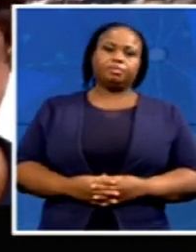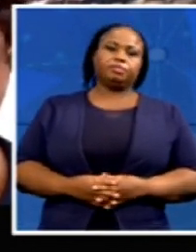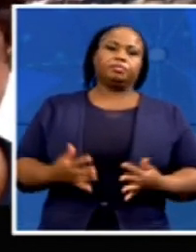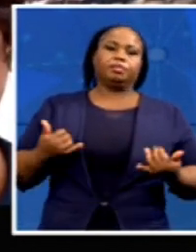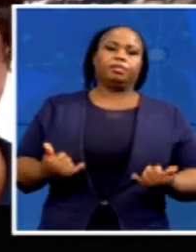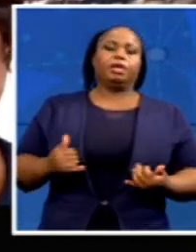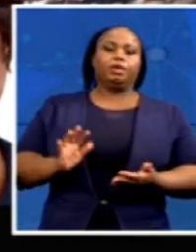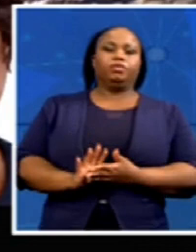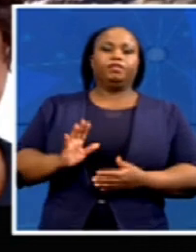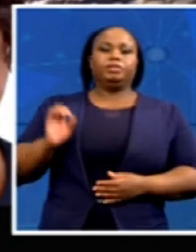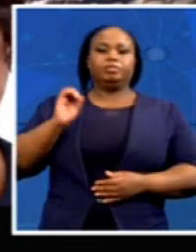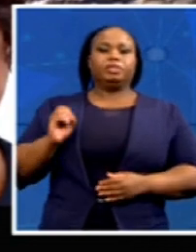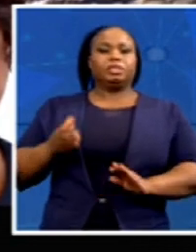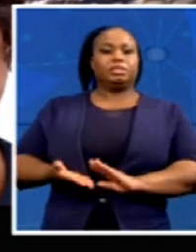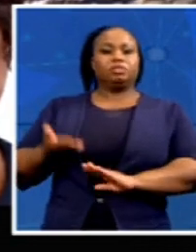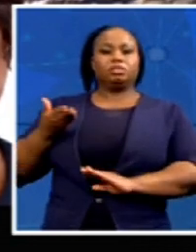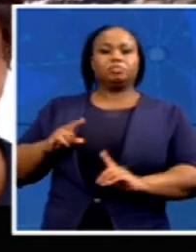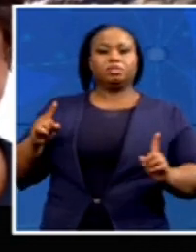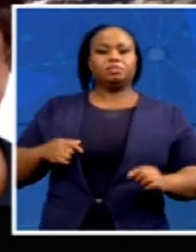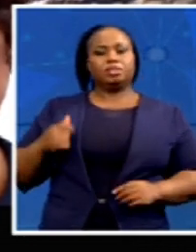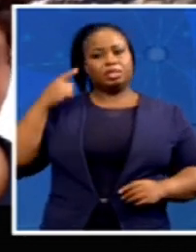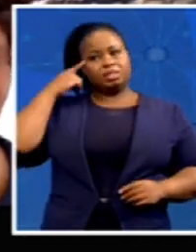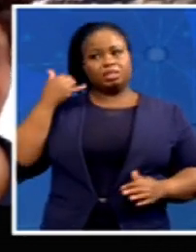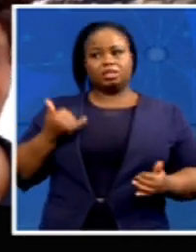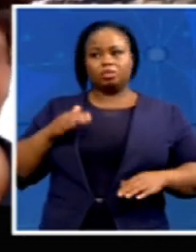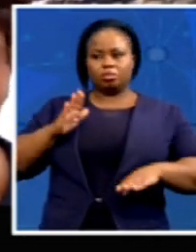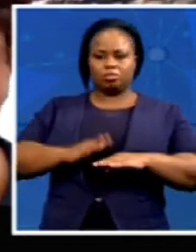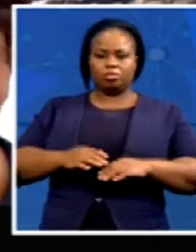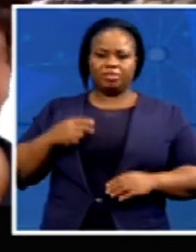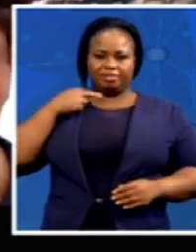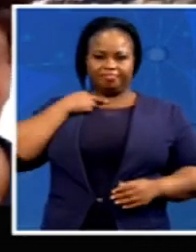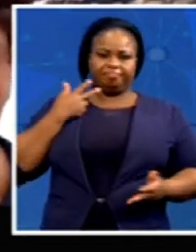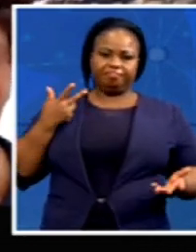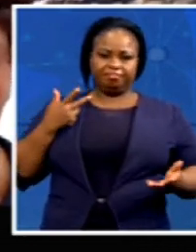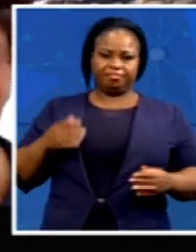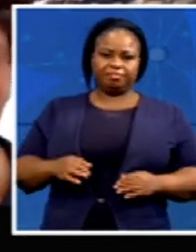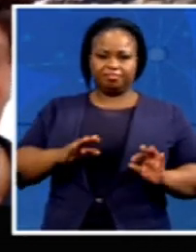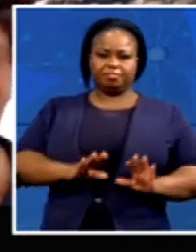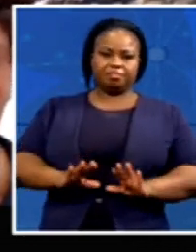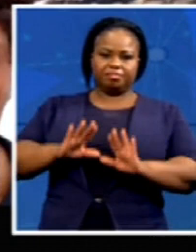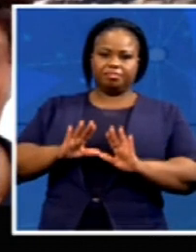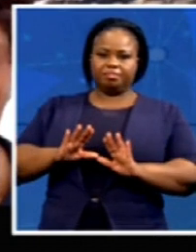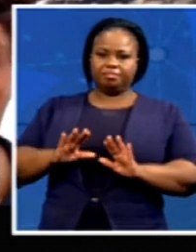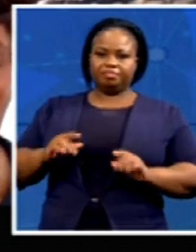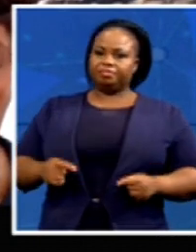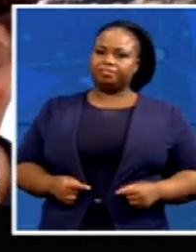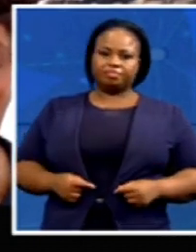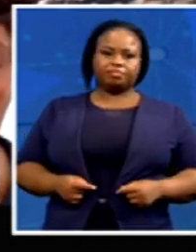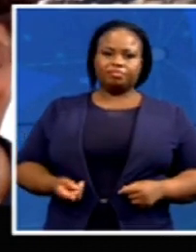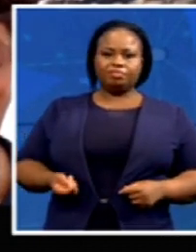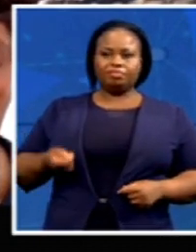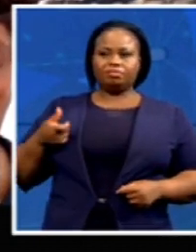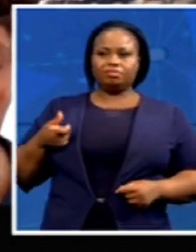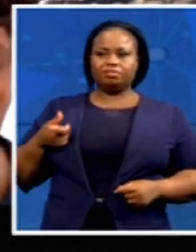testing more, unfortunately, a continent is not doing a lot of much testing, which again,